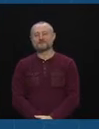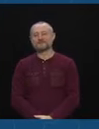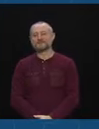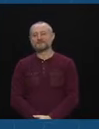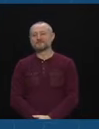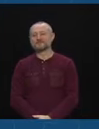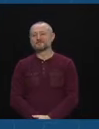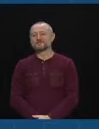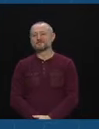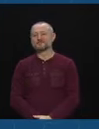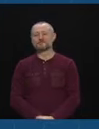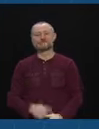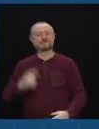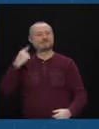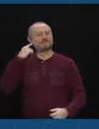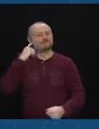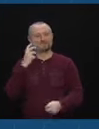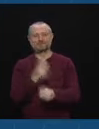questions.